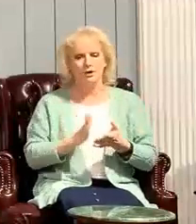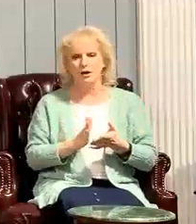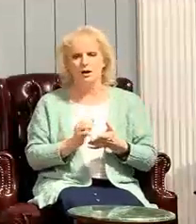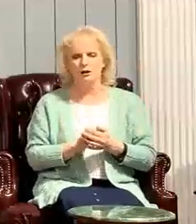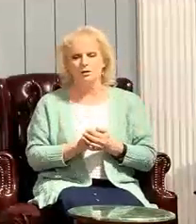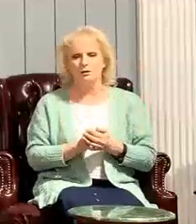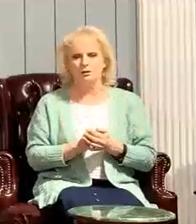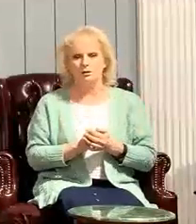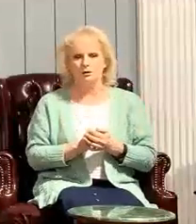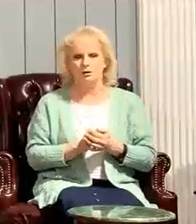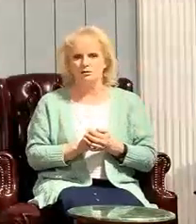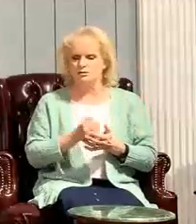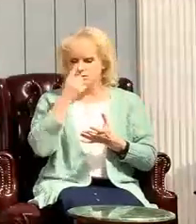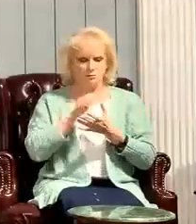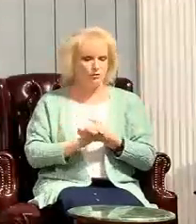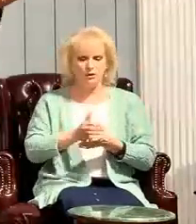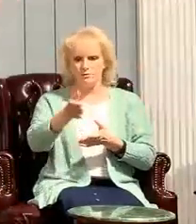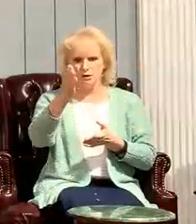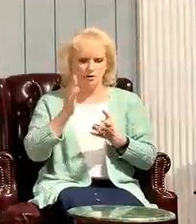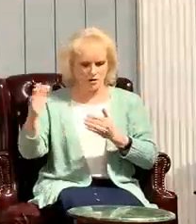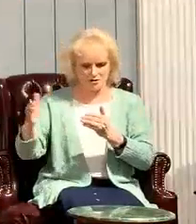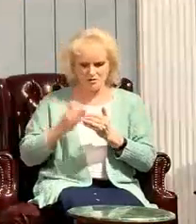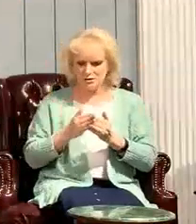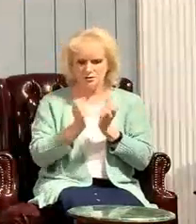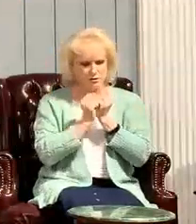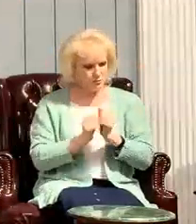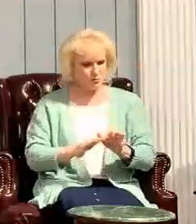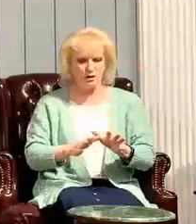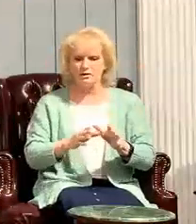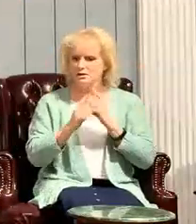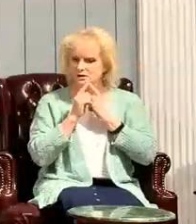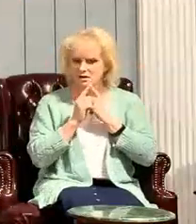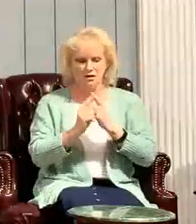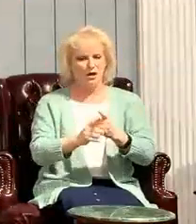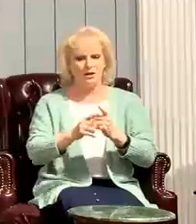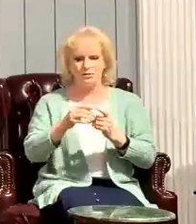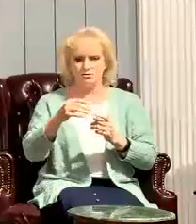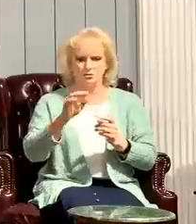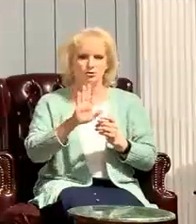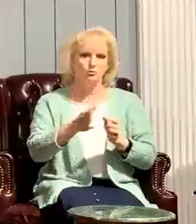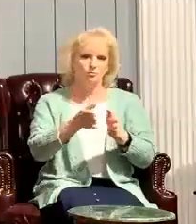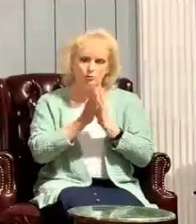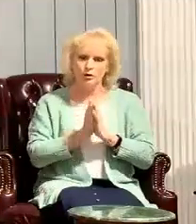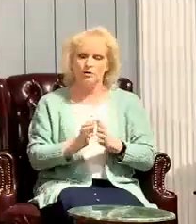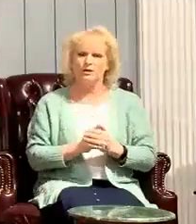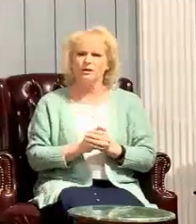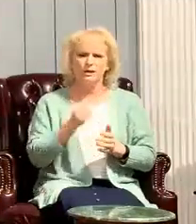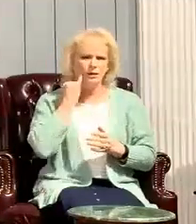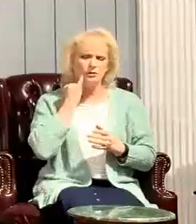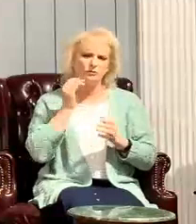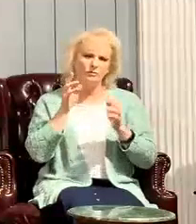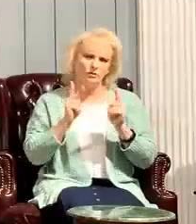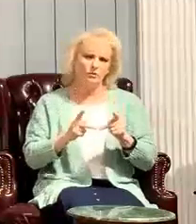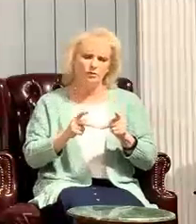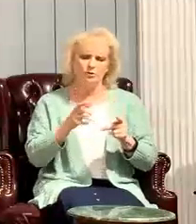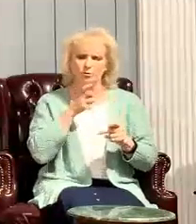believe that God is there, that God is blessing, that God is near, that God answers his prayers, that God hears him, or whatever it is. Even if it's a person who's a believer,